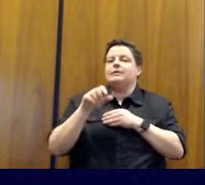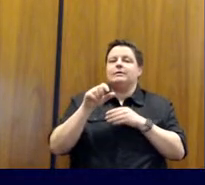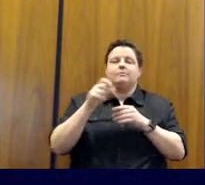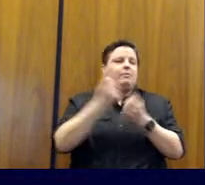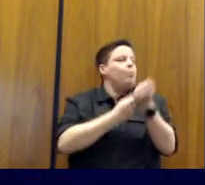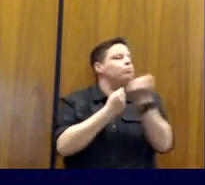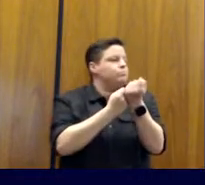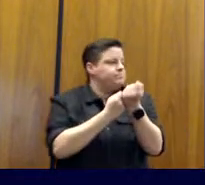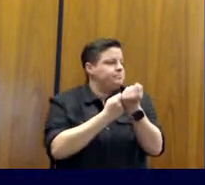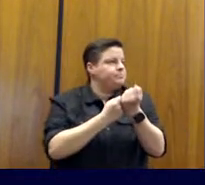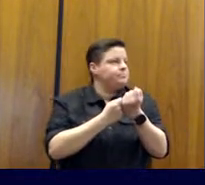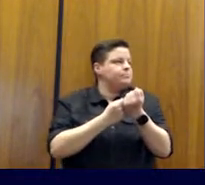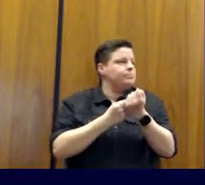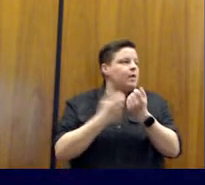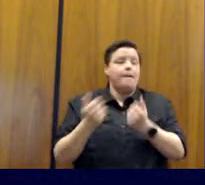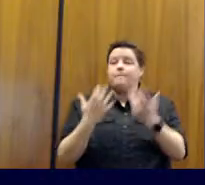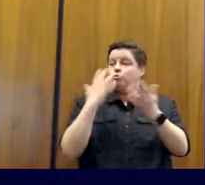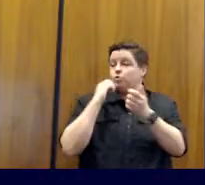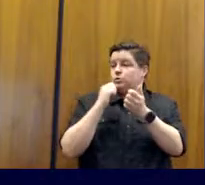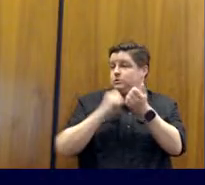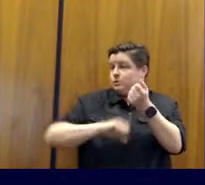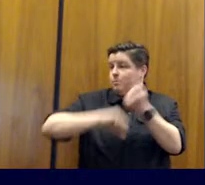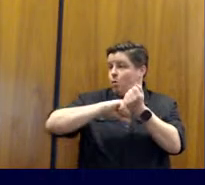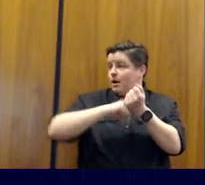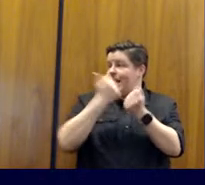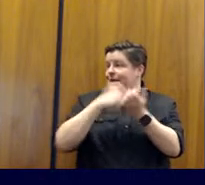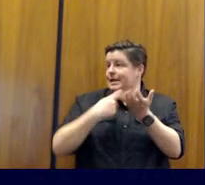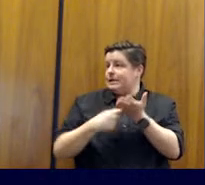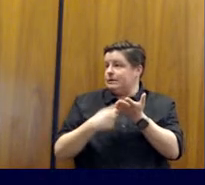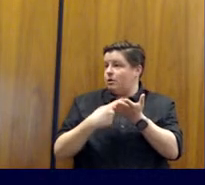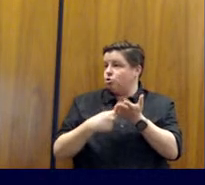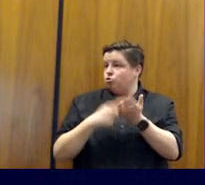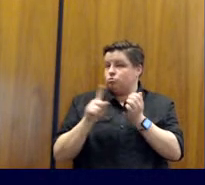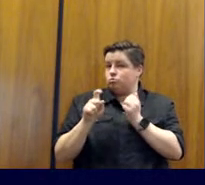Support. I have a motion and support. Any discussion?